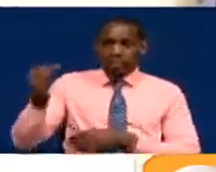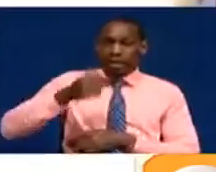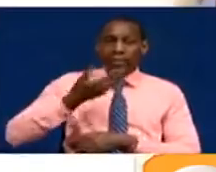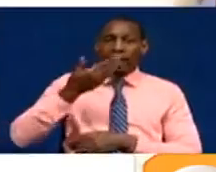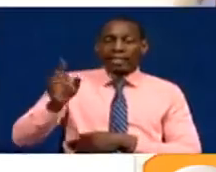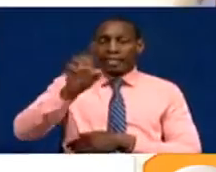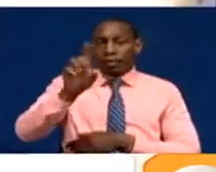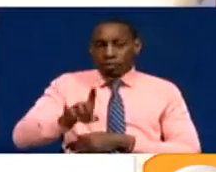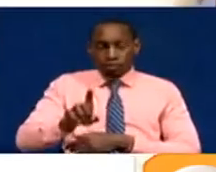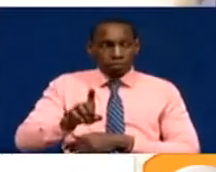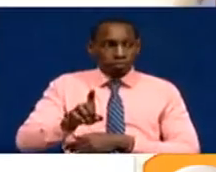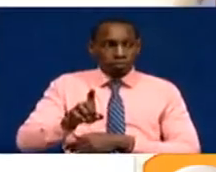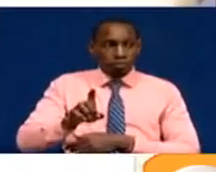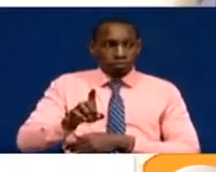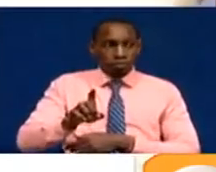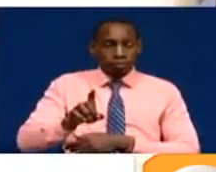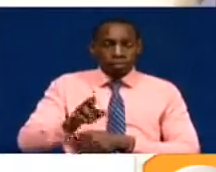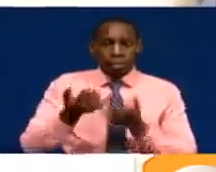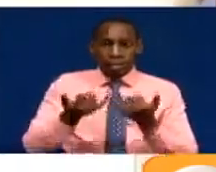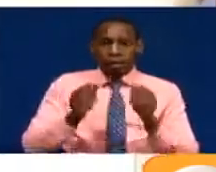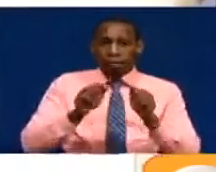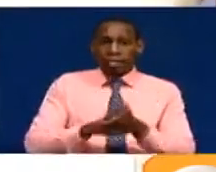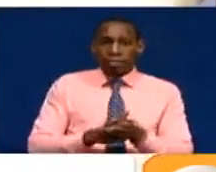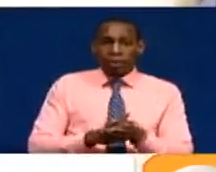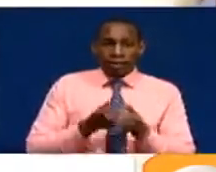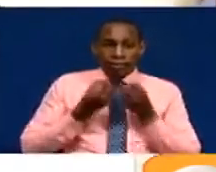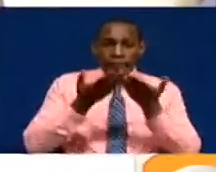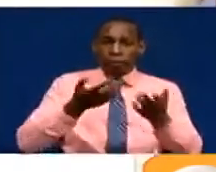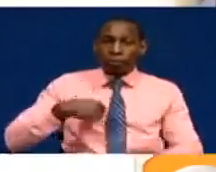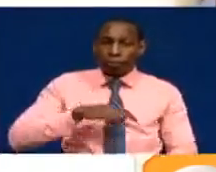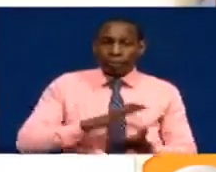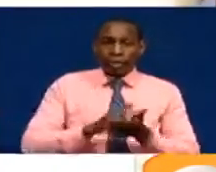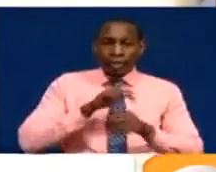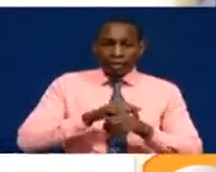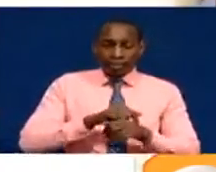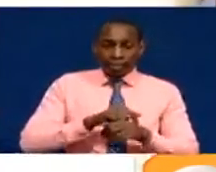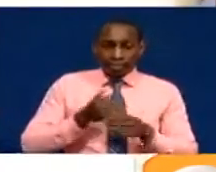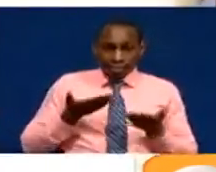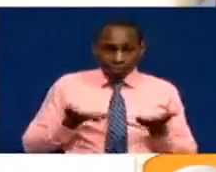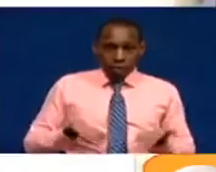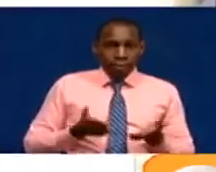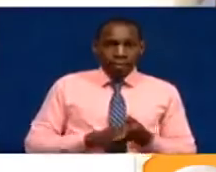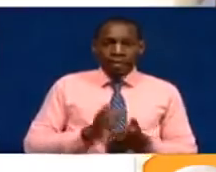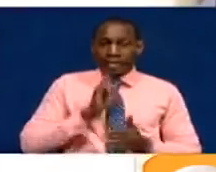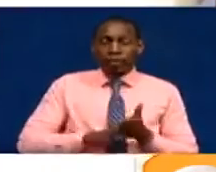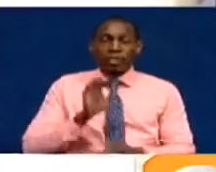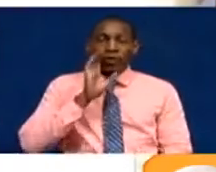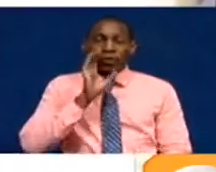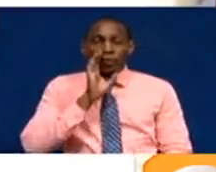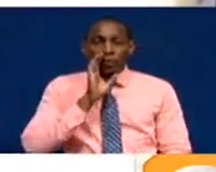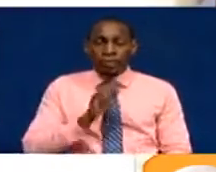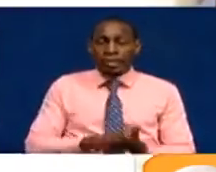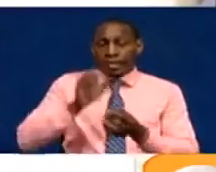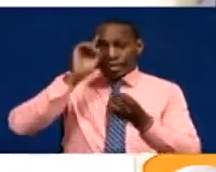answer that question, so that then he can give us the details. Because as we stand right now, that is why I say it's propaganda.